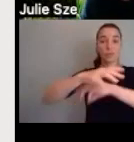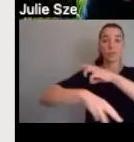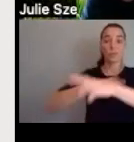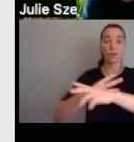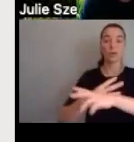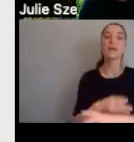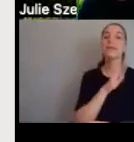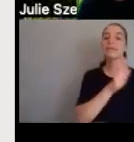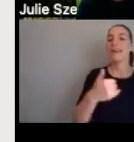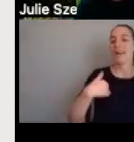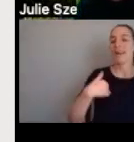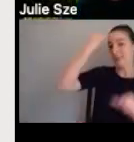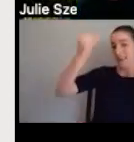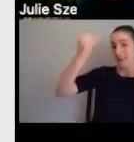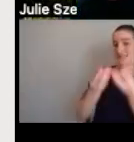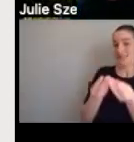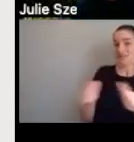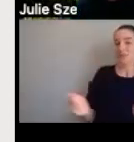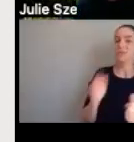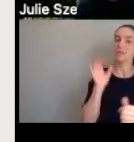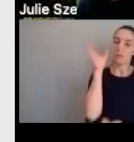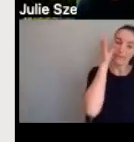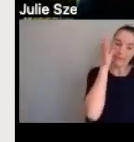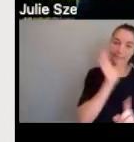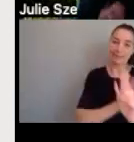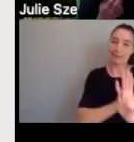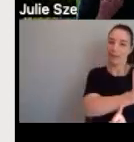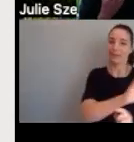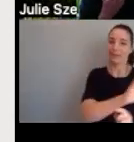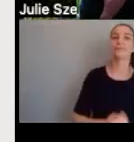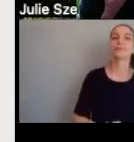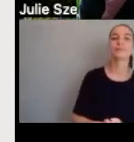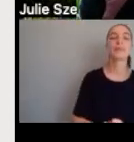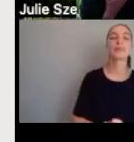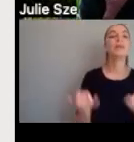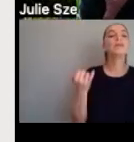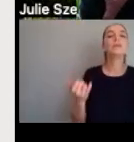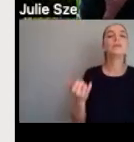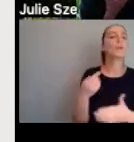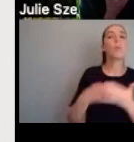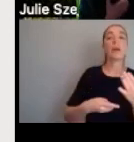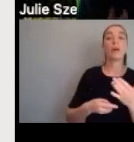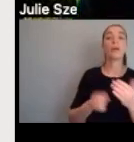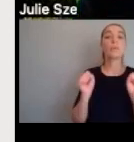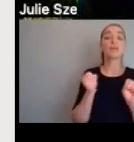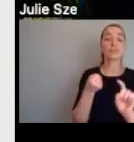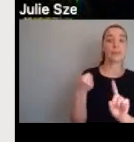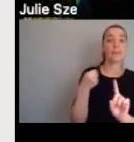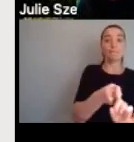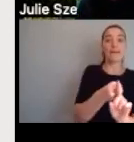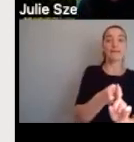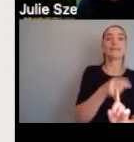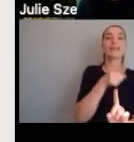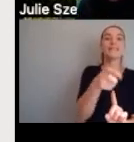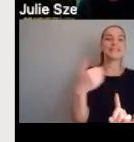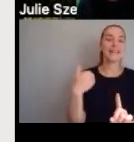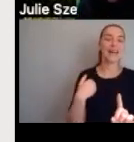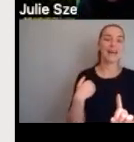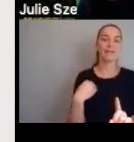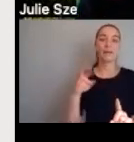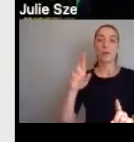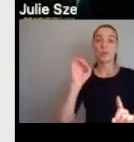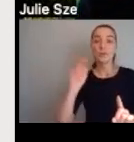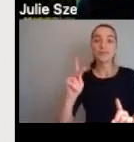impacts? Um, this is the cover of a world meteor, meteorological organization report climate risks, extreme events, and related